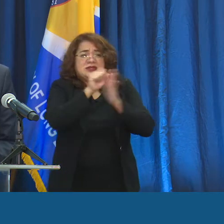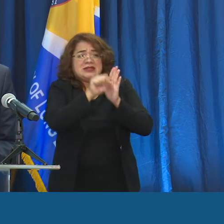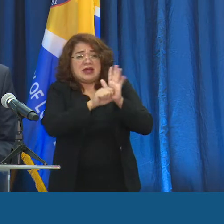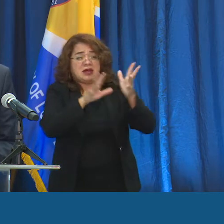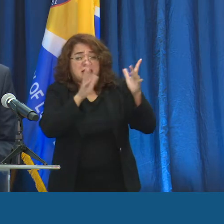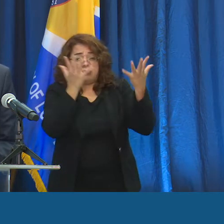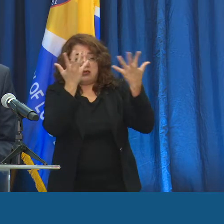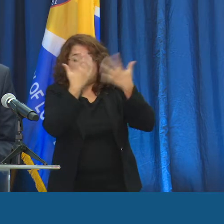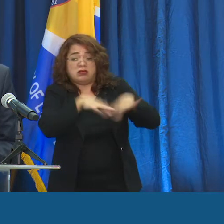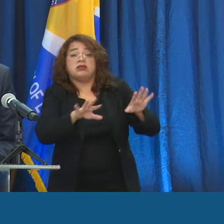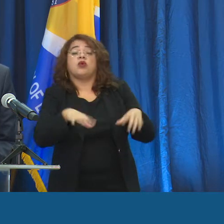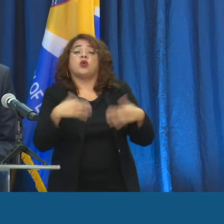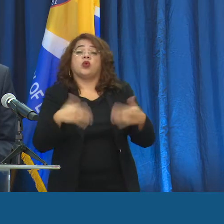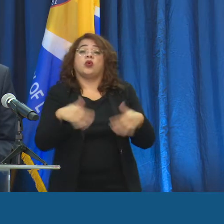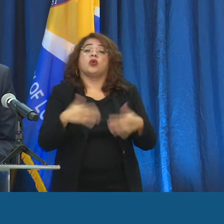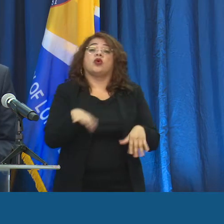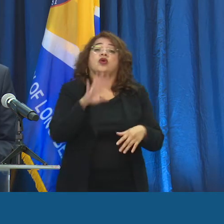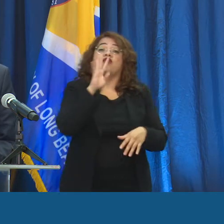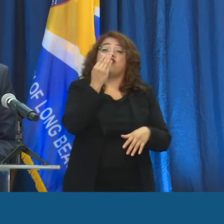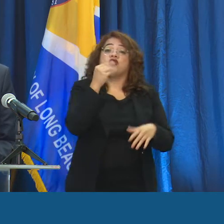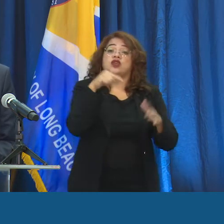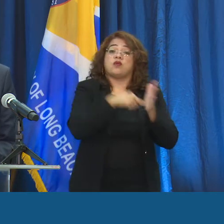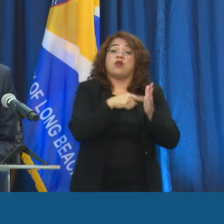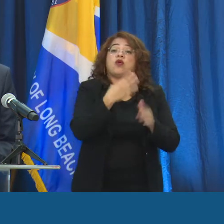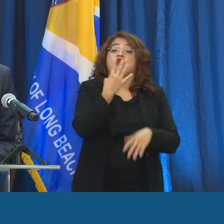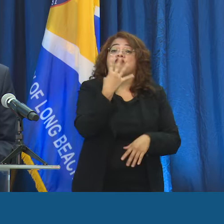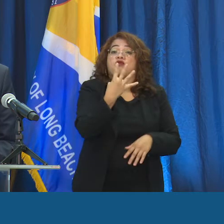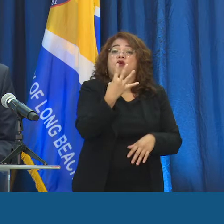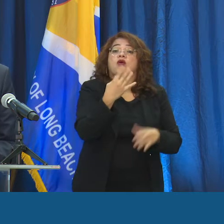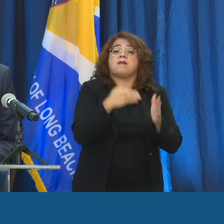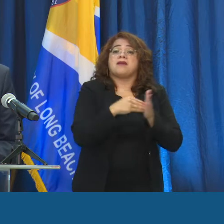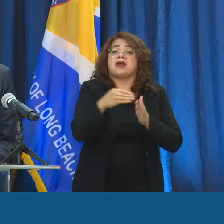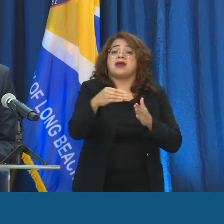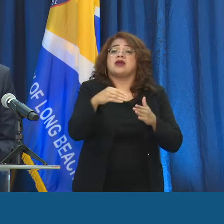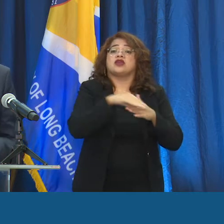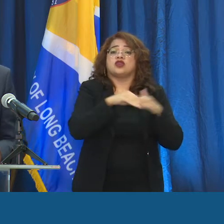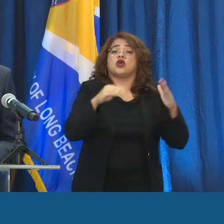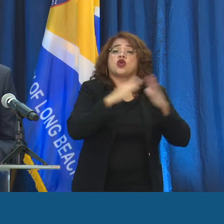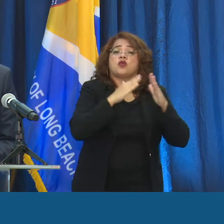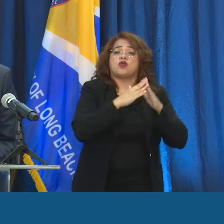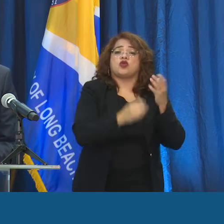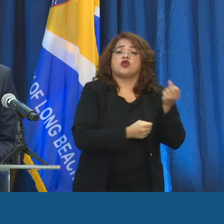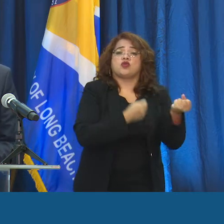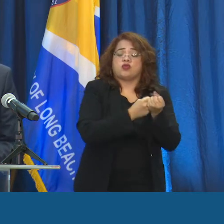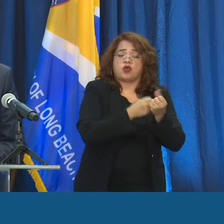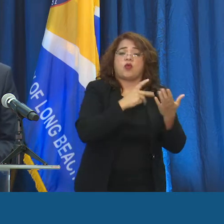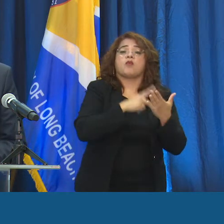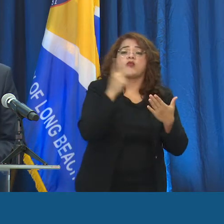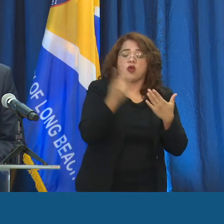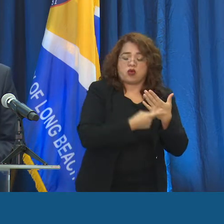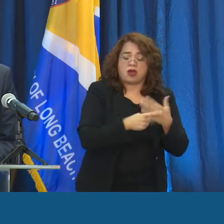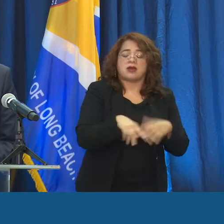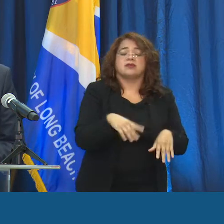programs, $14.4 million that we'll be investing for a number of community programs.